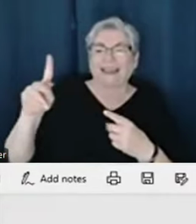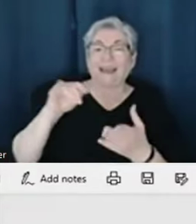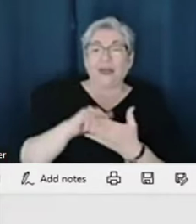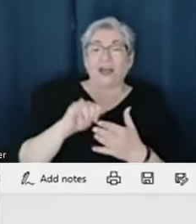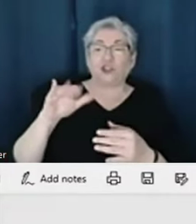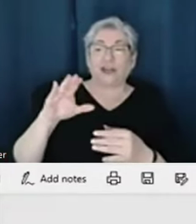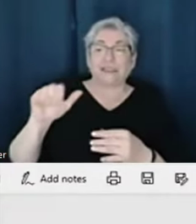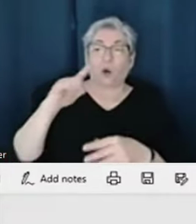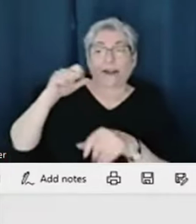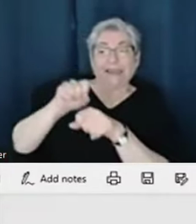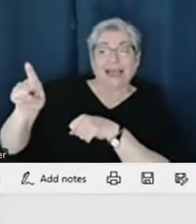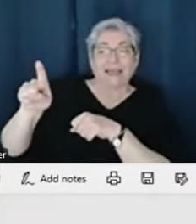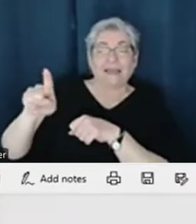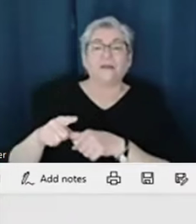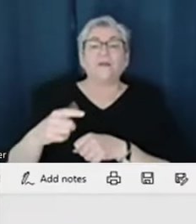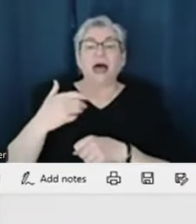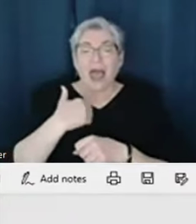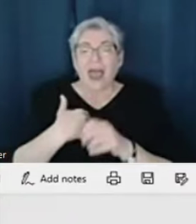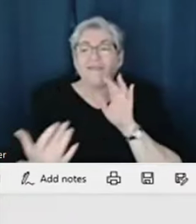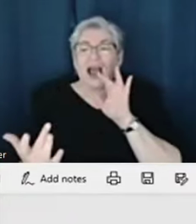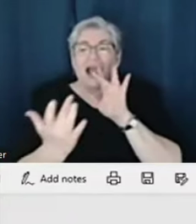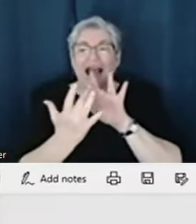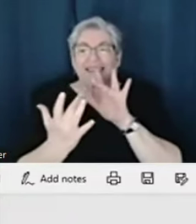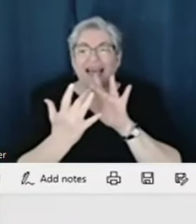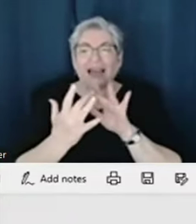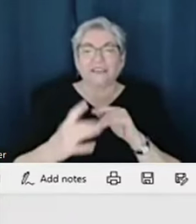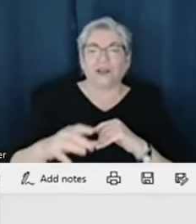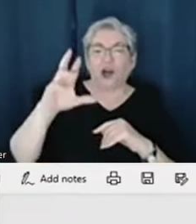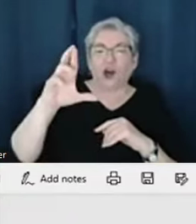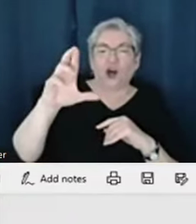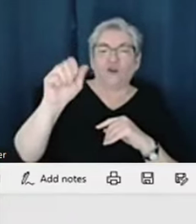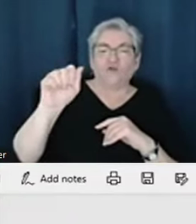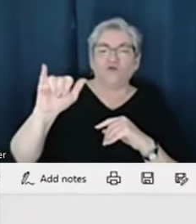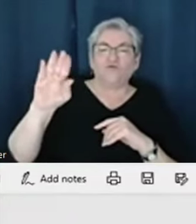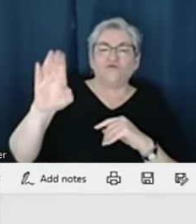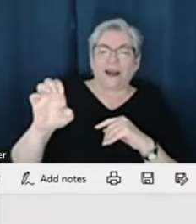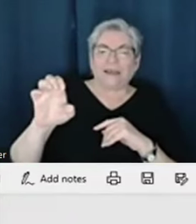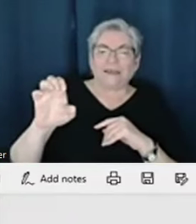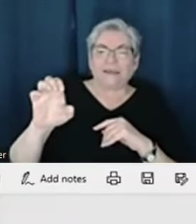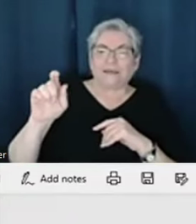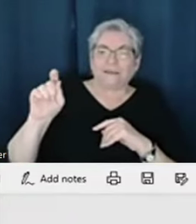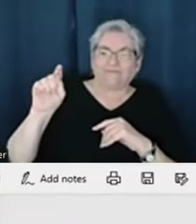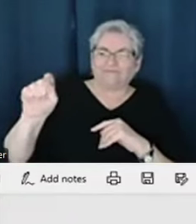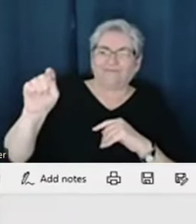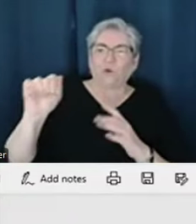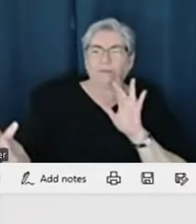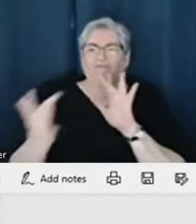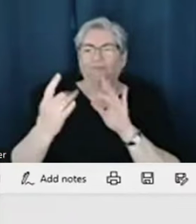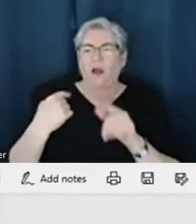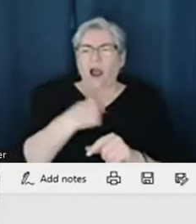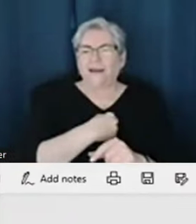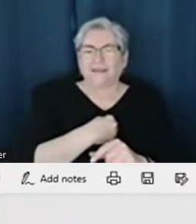there's a contact raise button up at the top. Please feel free to send any positive or